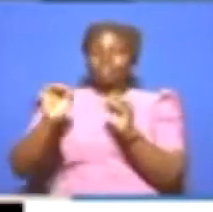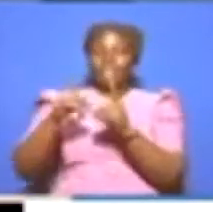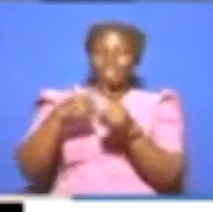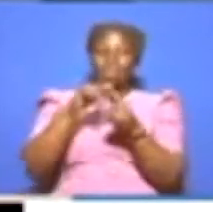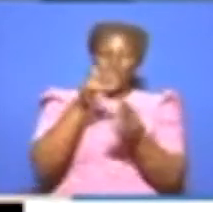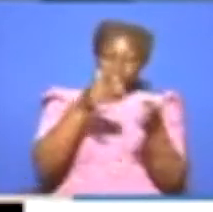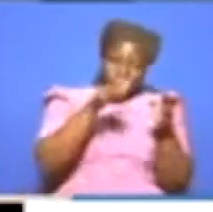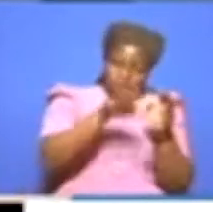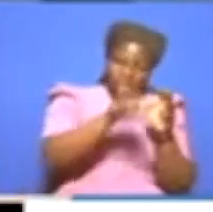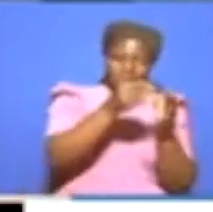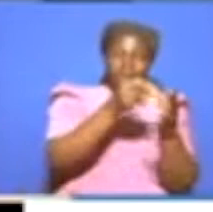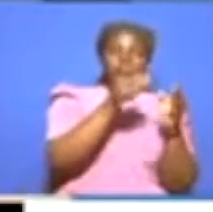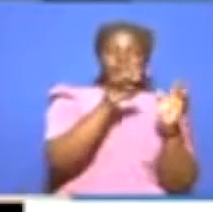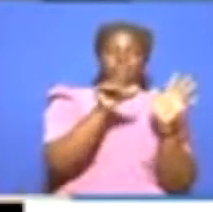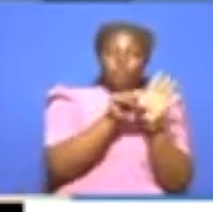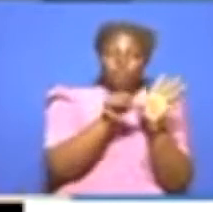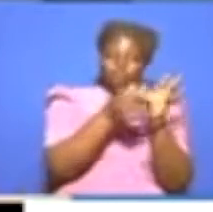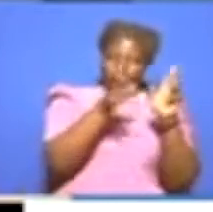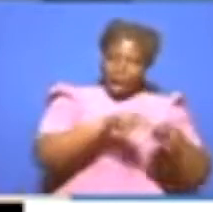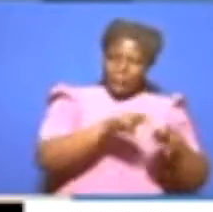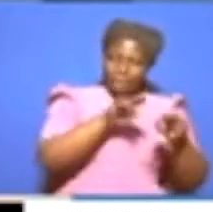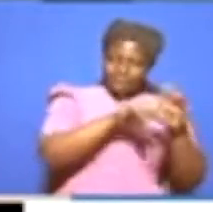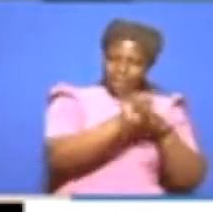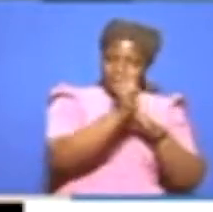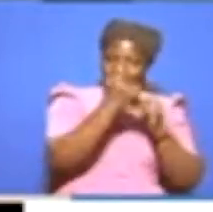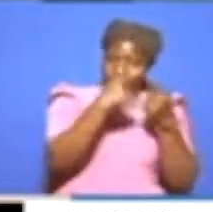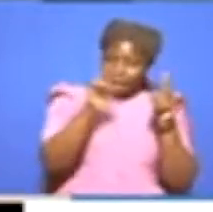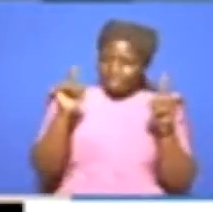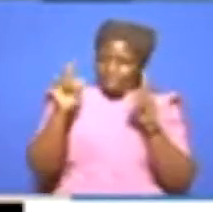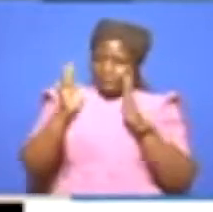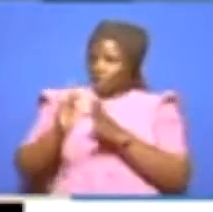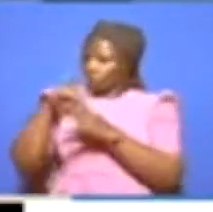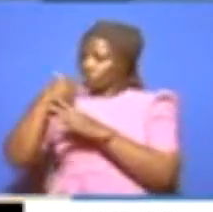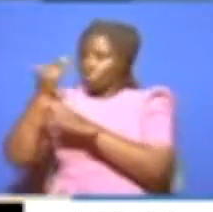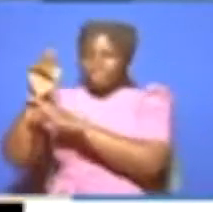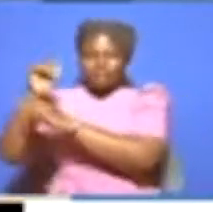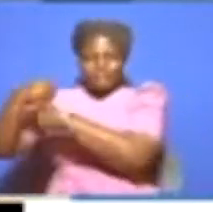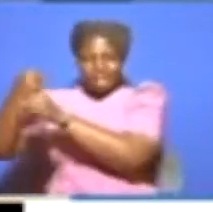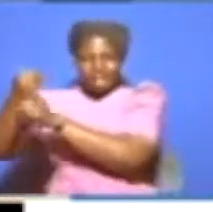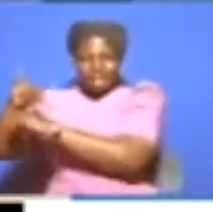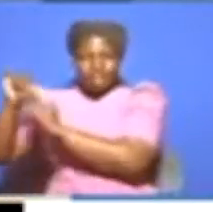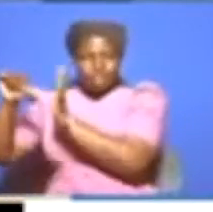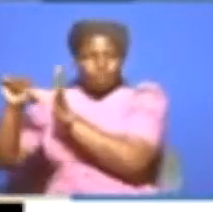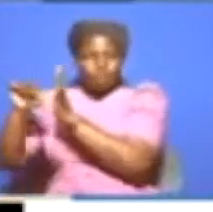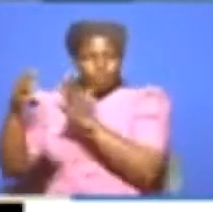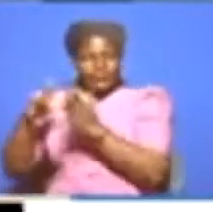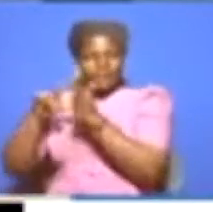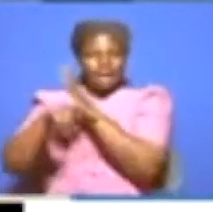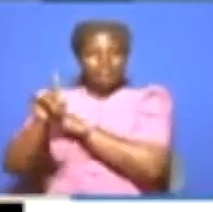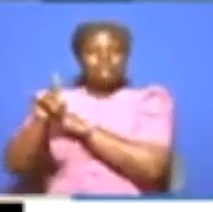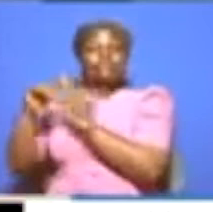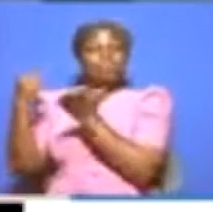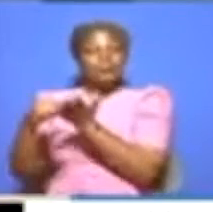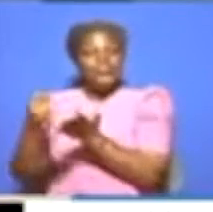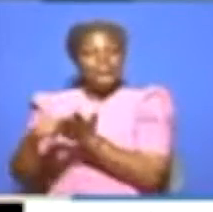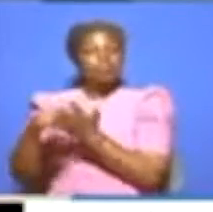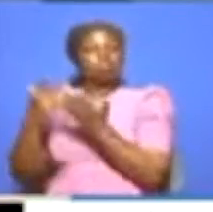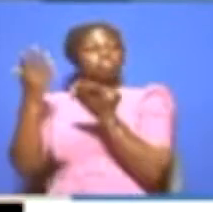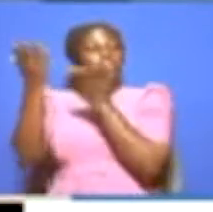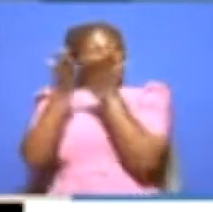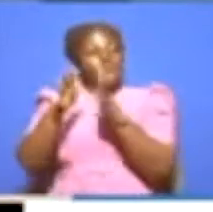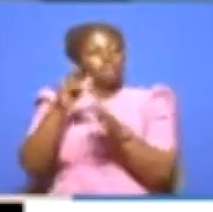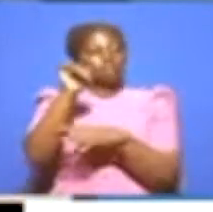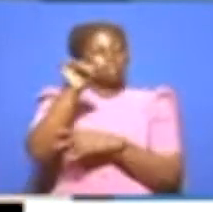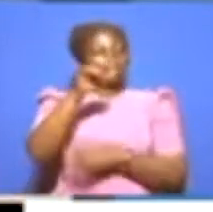Kenya, it's being perpetrated by somebody in Uganda, the servers are in China, and maybe the users are in Russia, in America, in Europe, and all